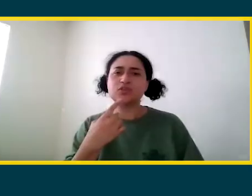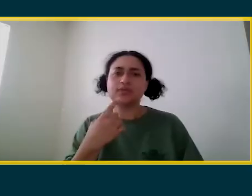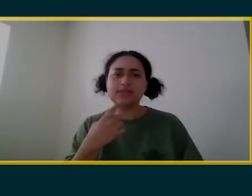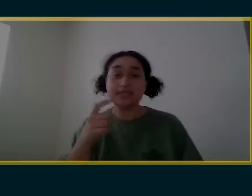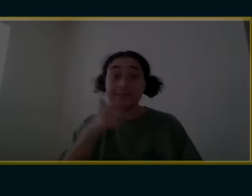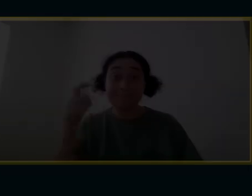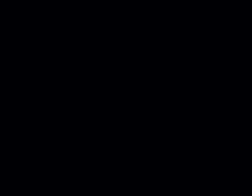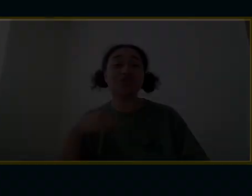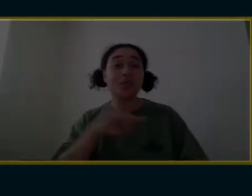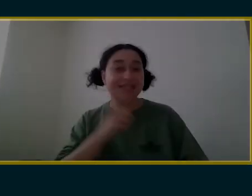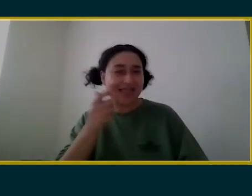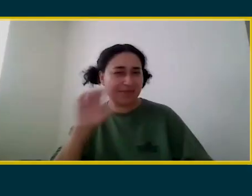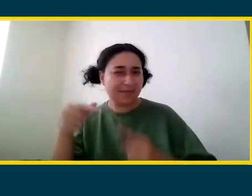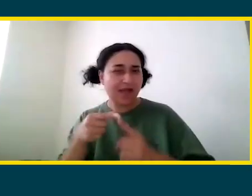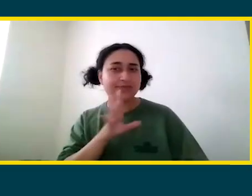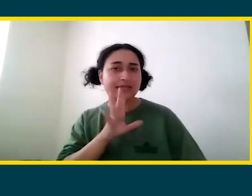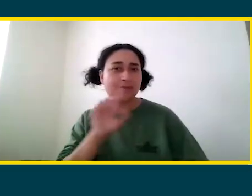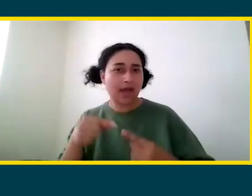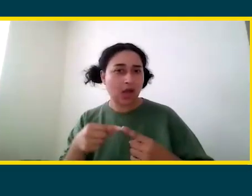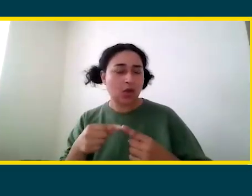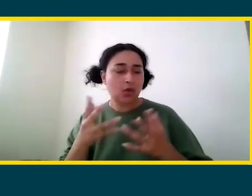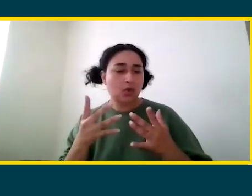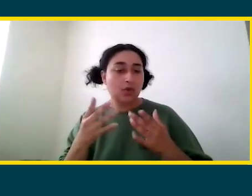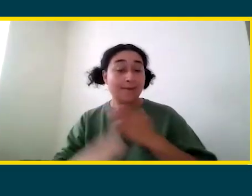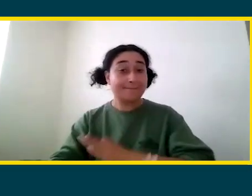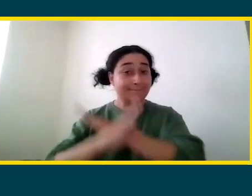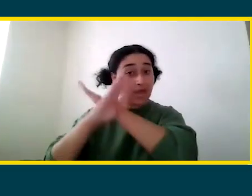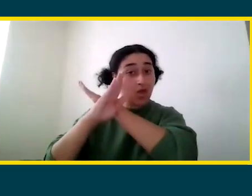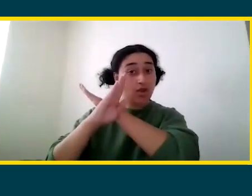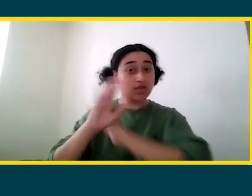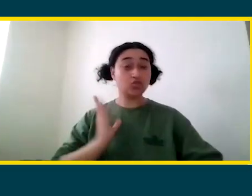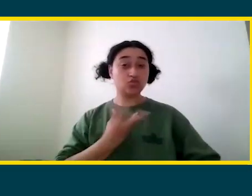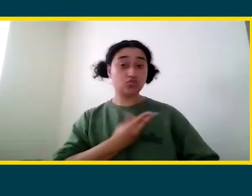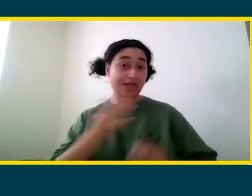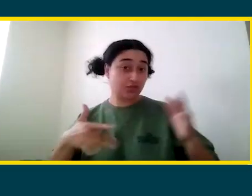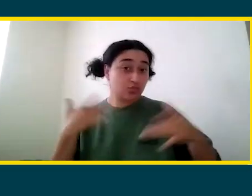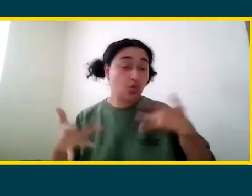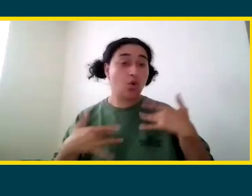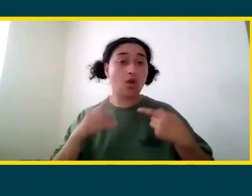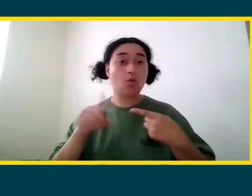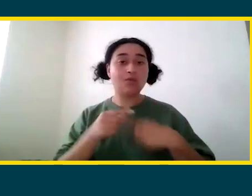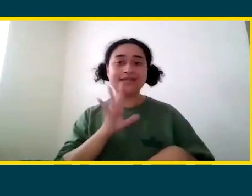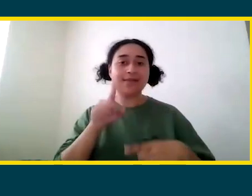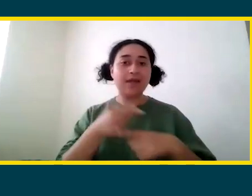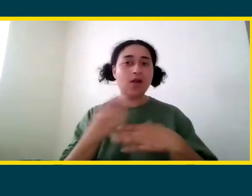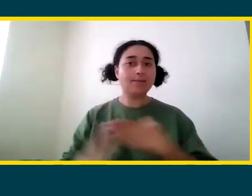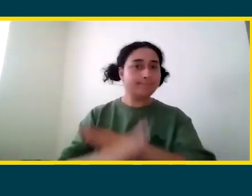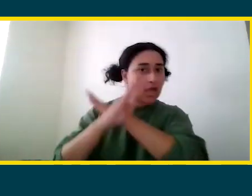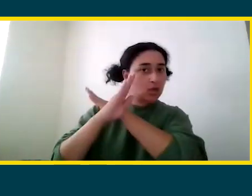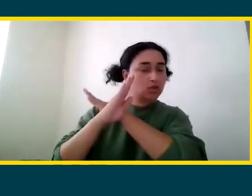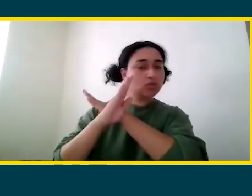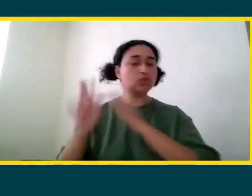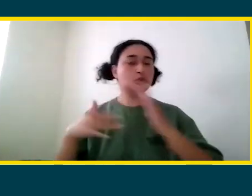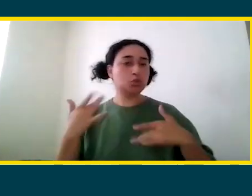people words there, talking about barriers to trans joy, when we're talking about barriers to